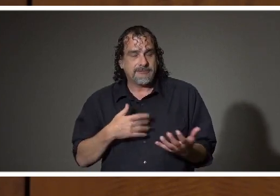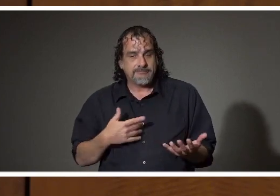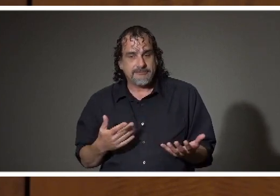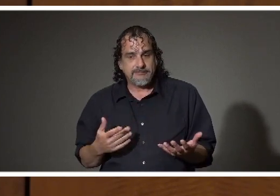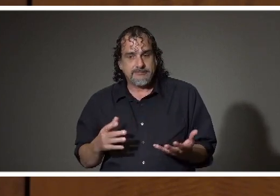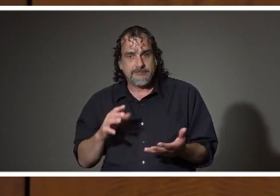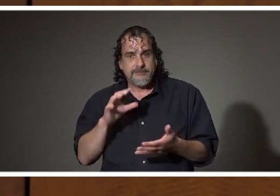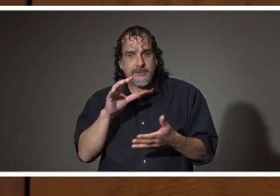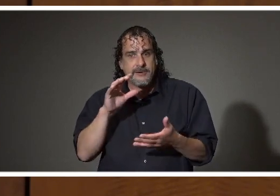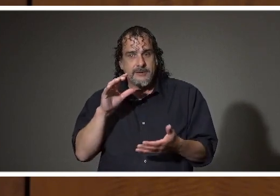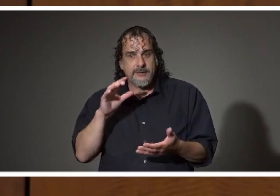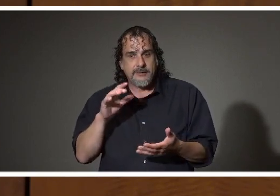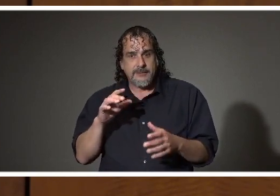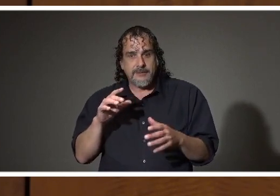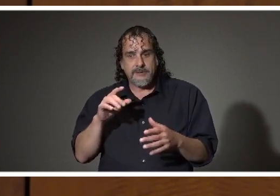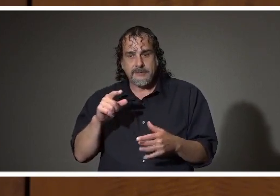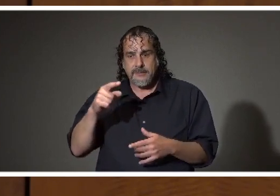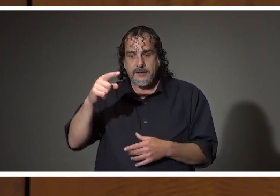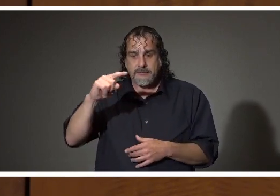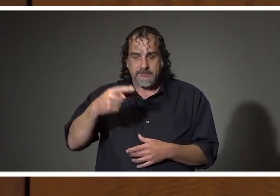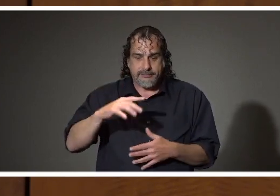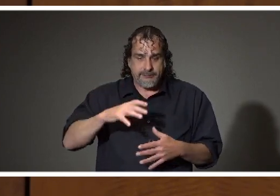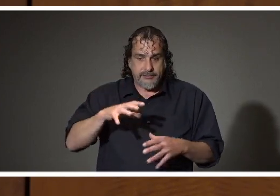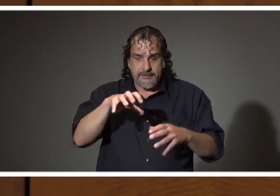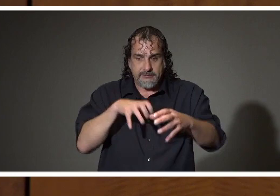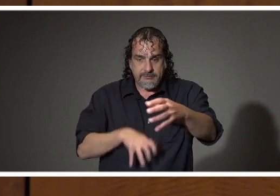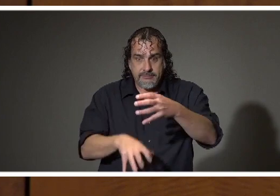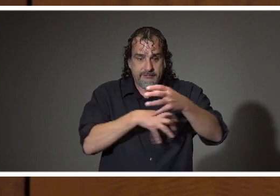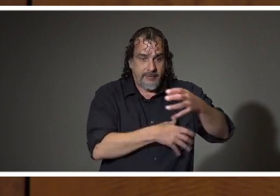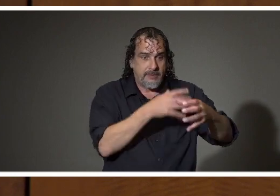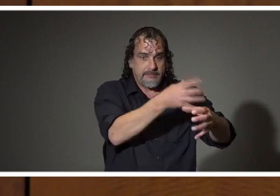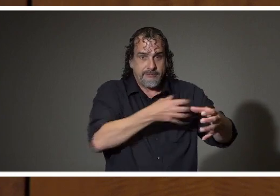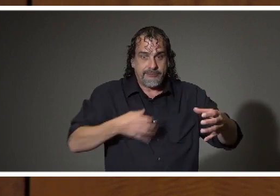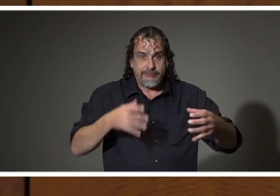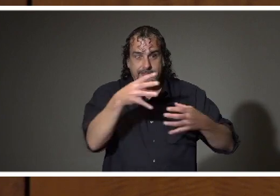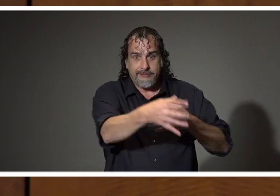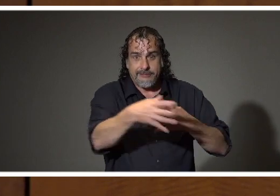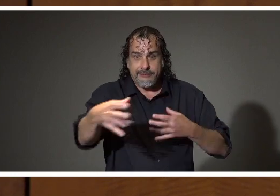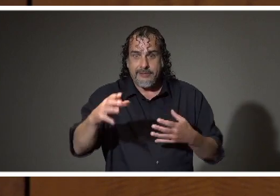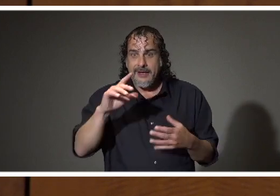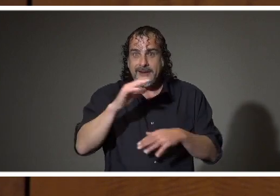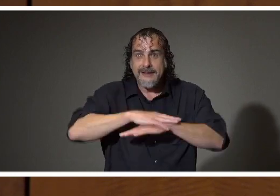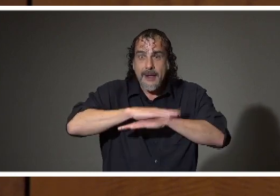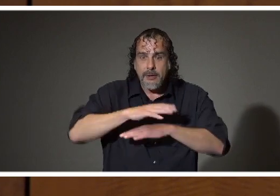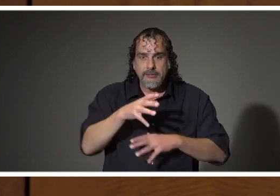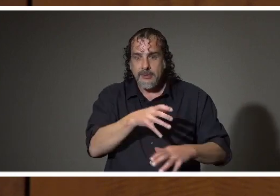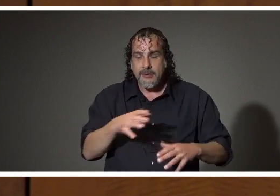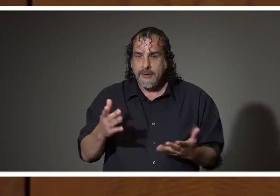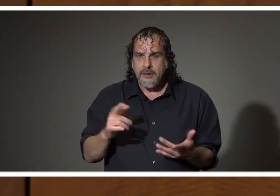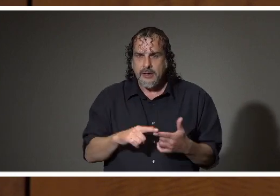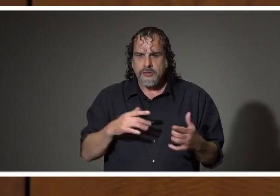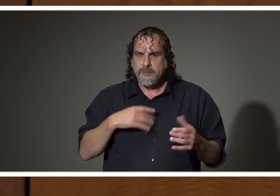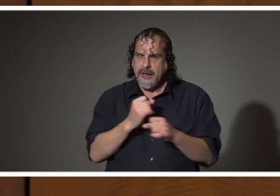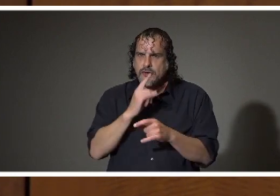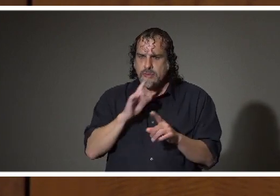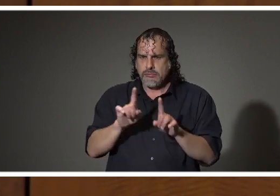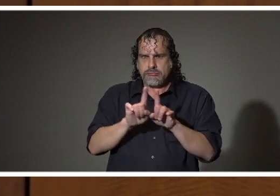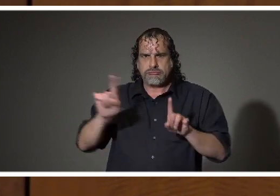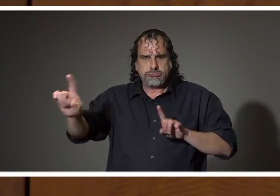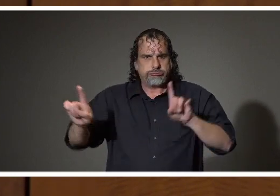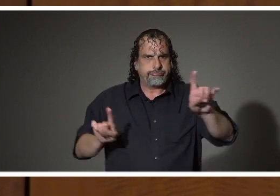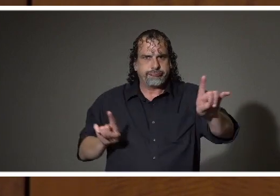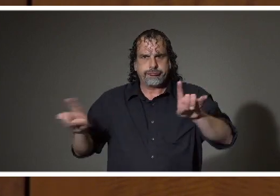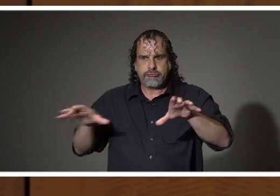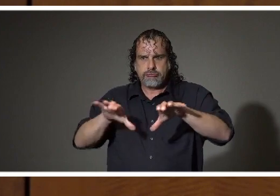of removing every other table, or the potential for ensuring social distancing continues to